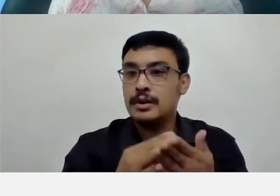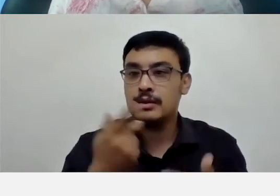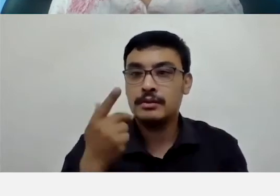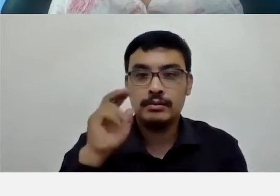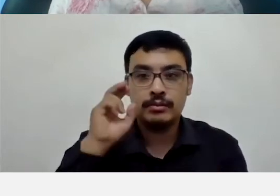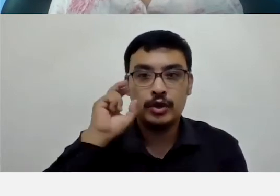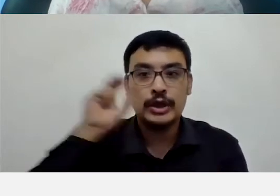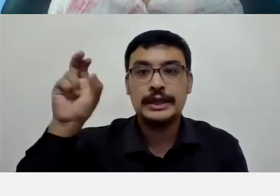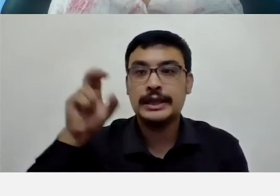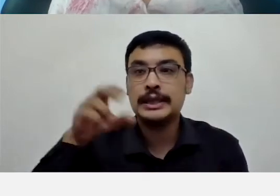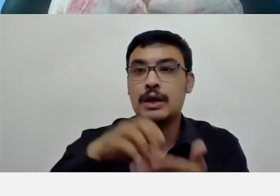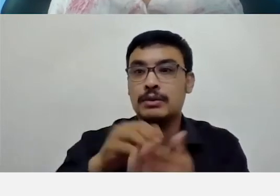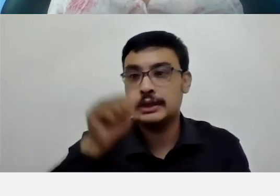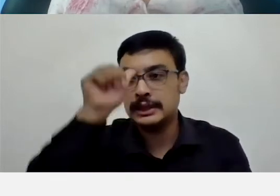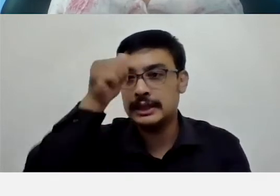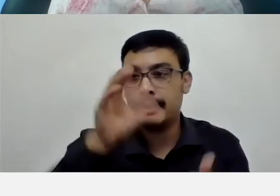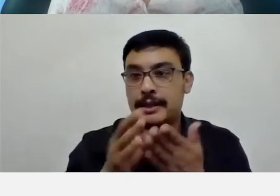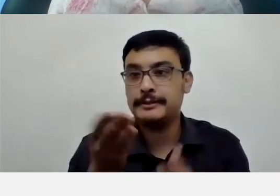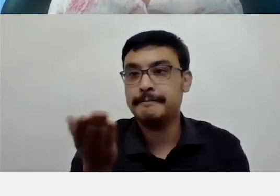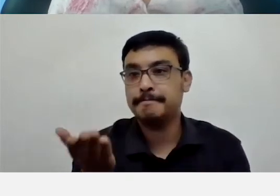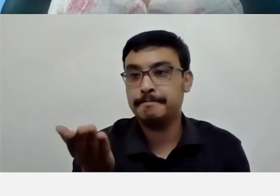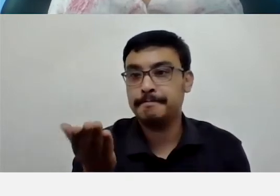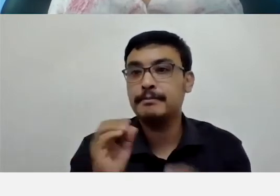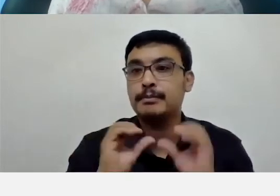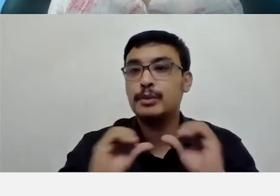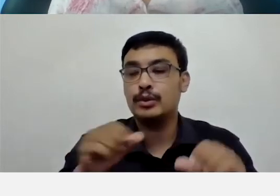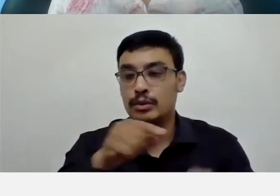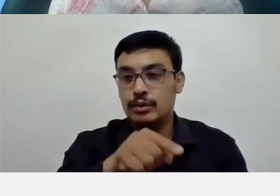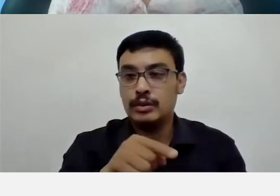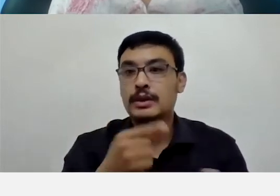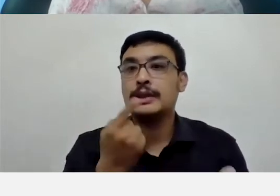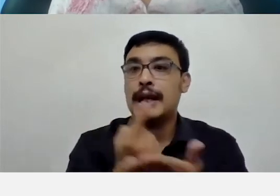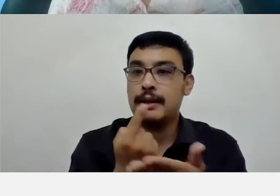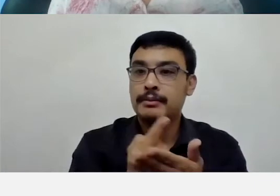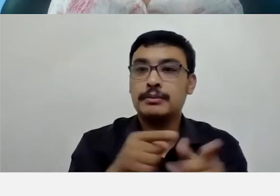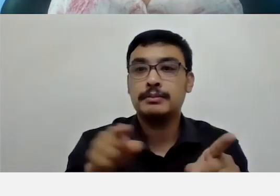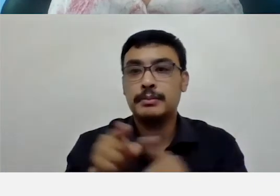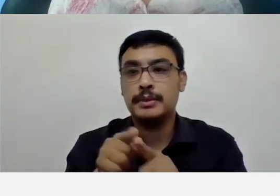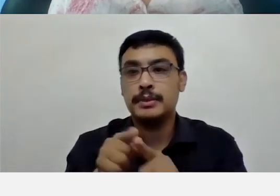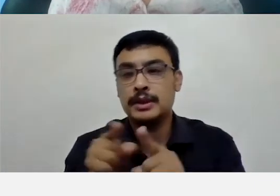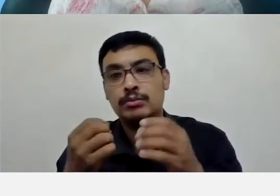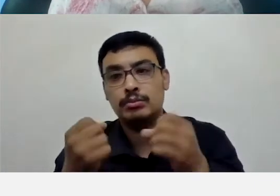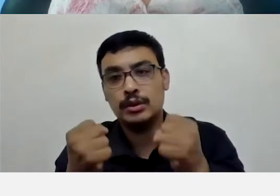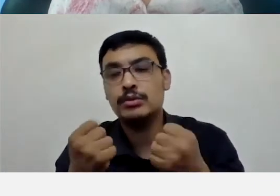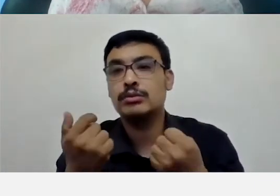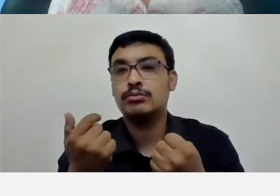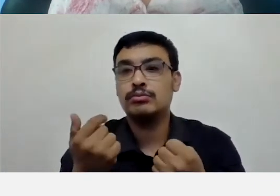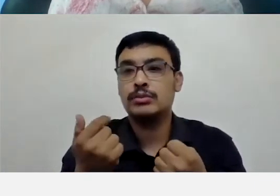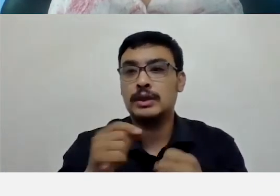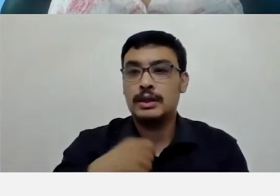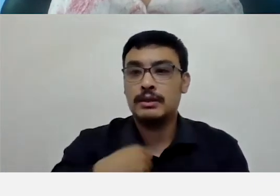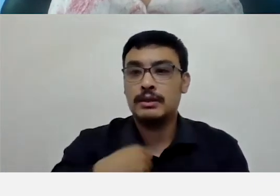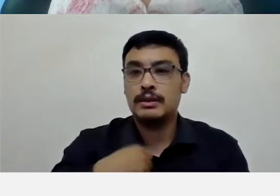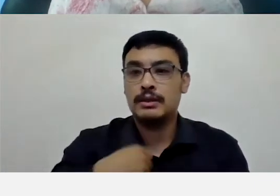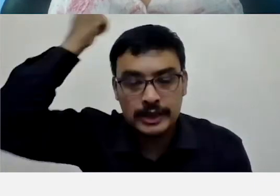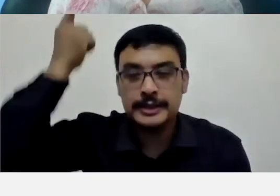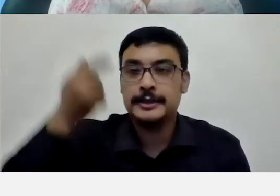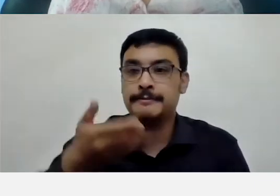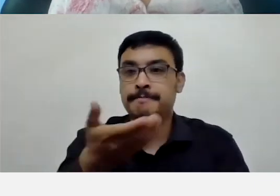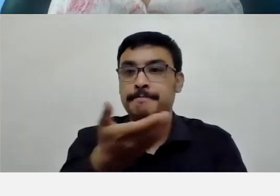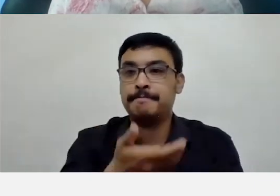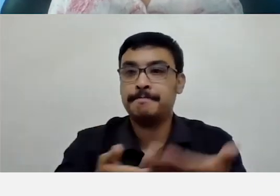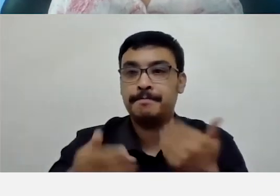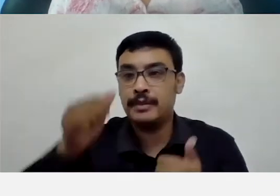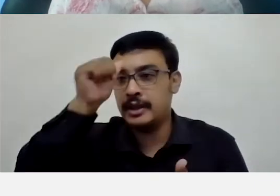of India, as the Kathmandu is very strongly with a cultural exchange with the India.